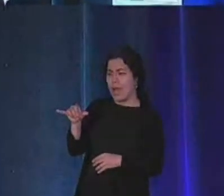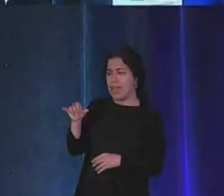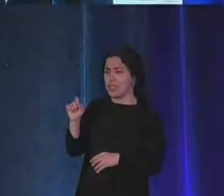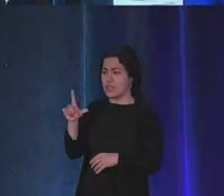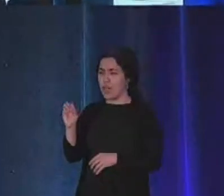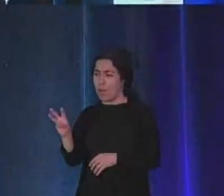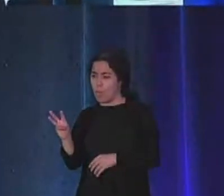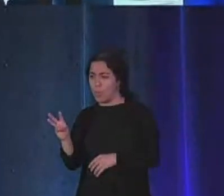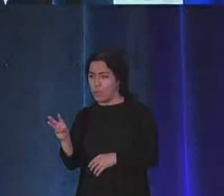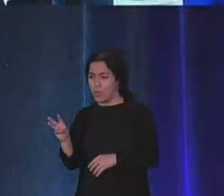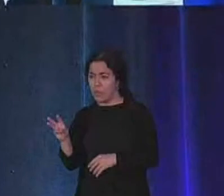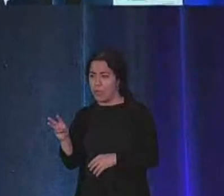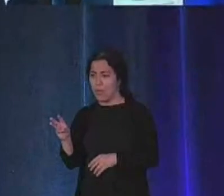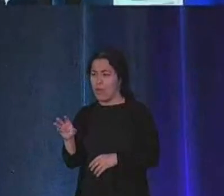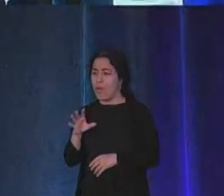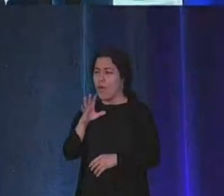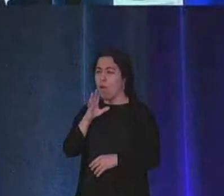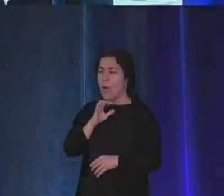performance